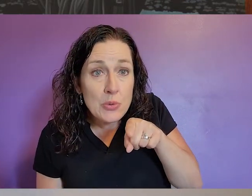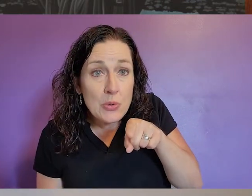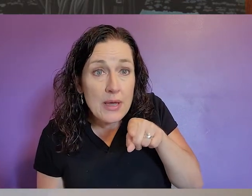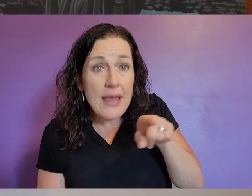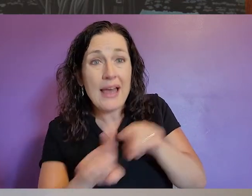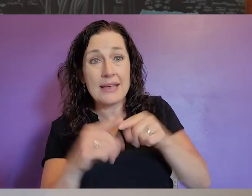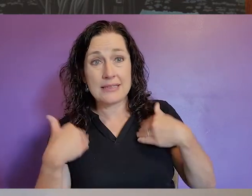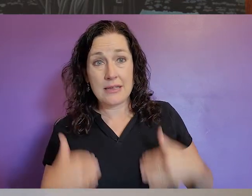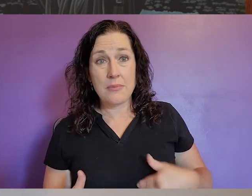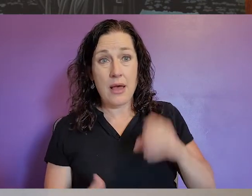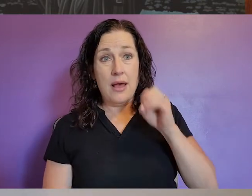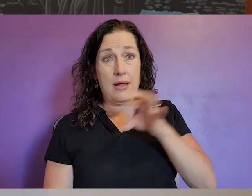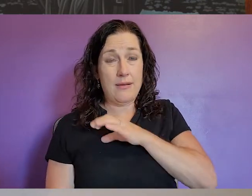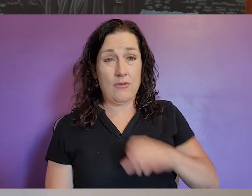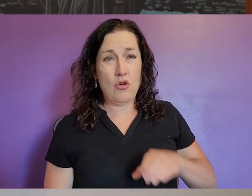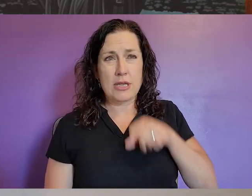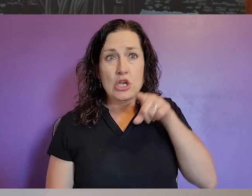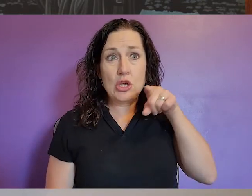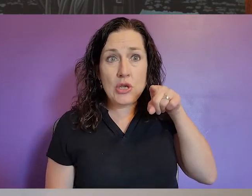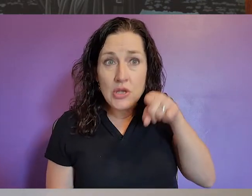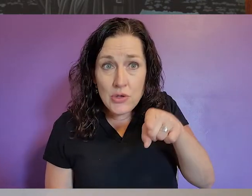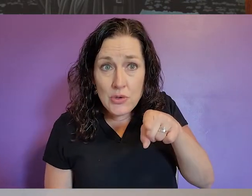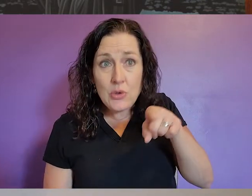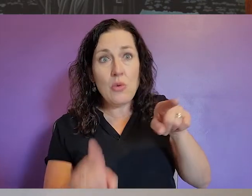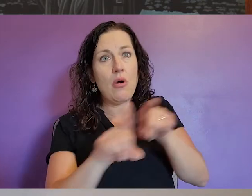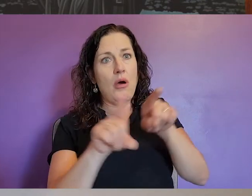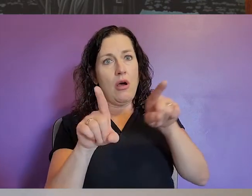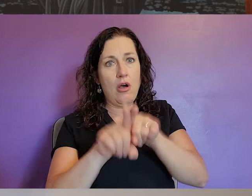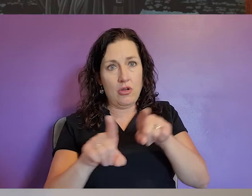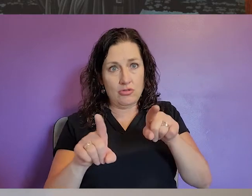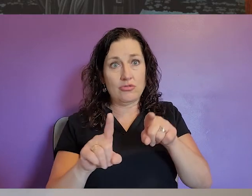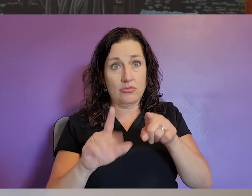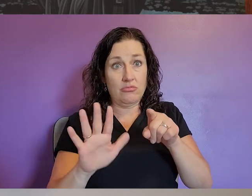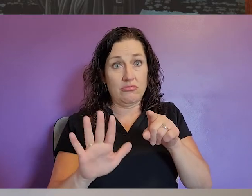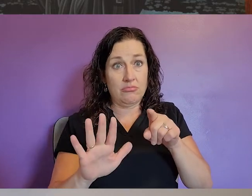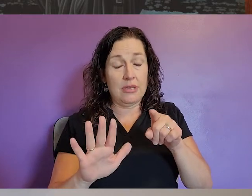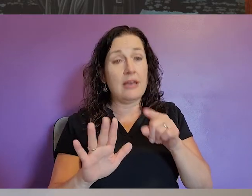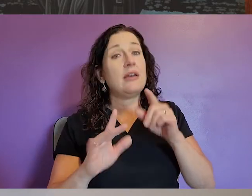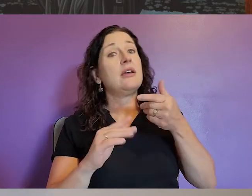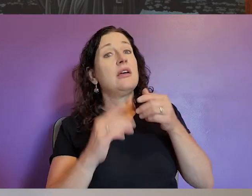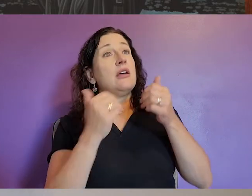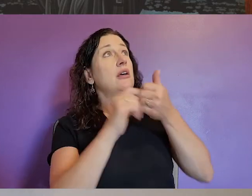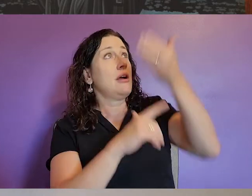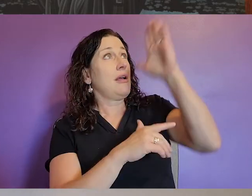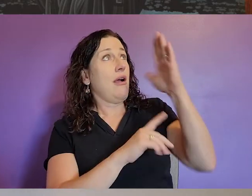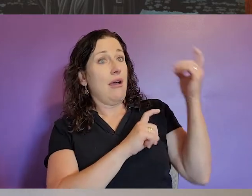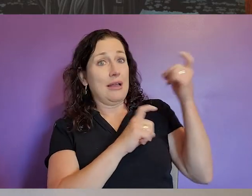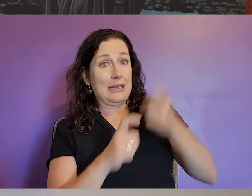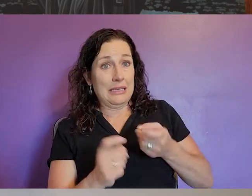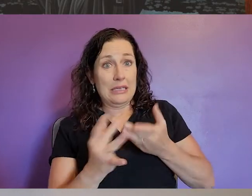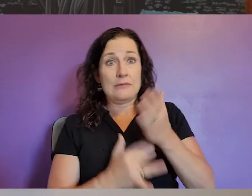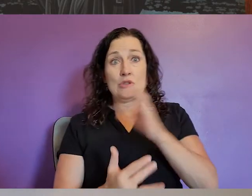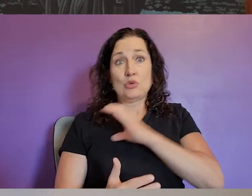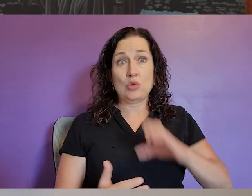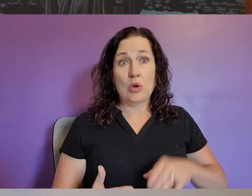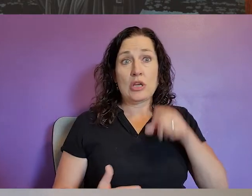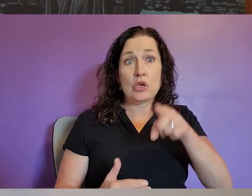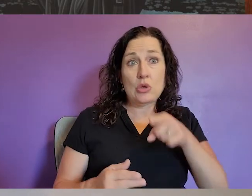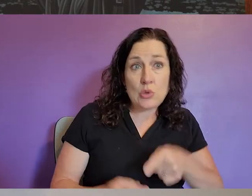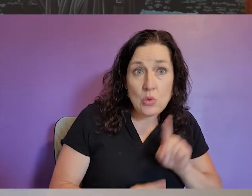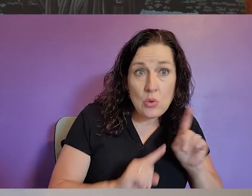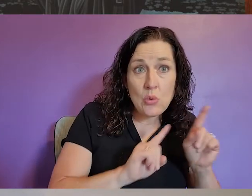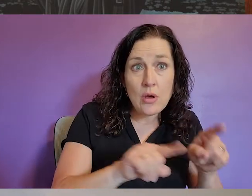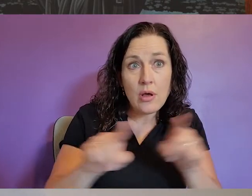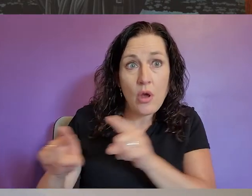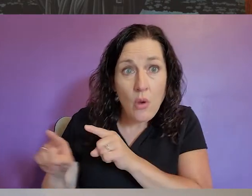the body of Christ are also offered by God in Christ to God's